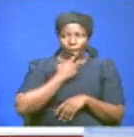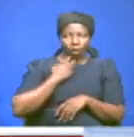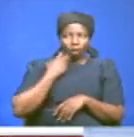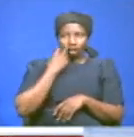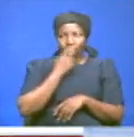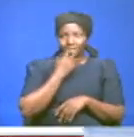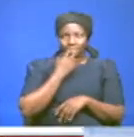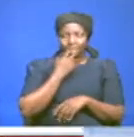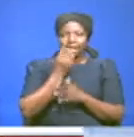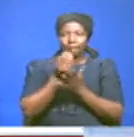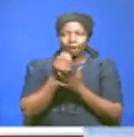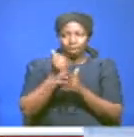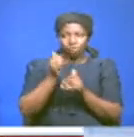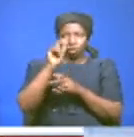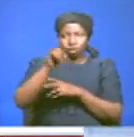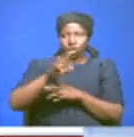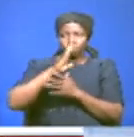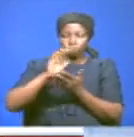that should be at the hospital.